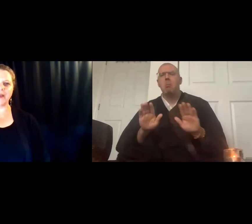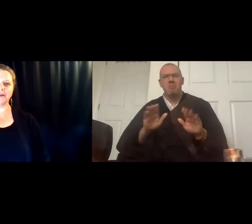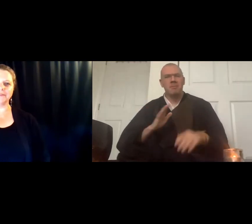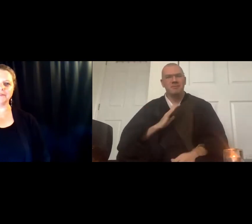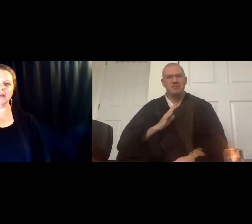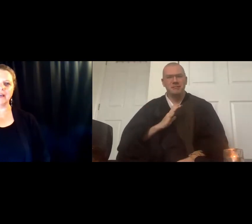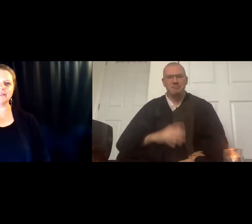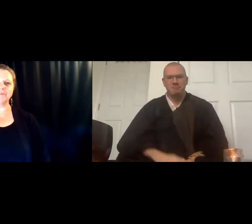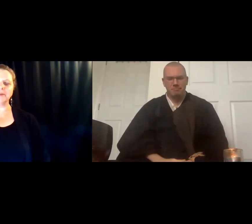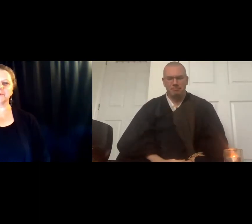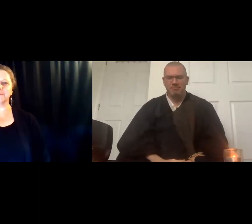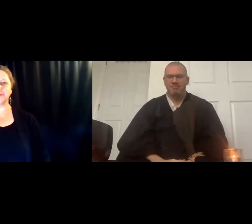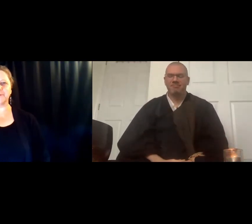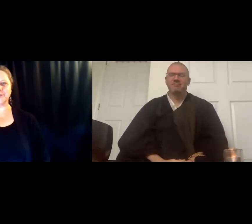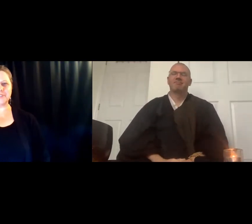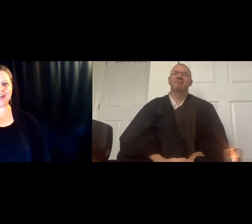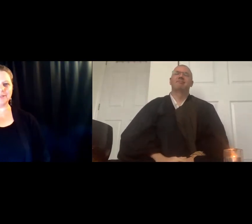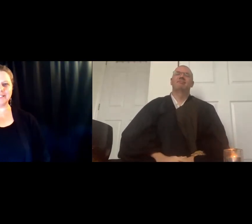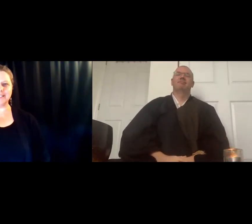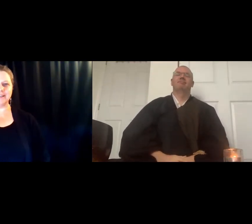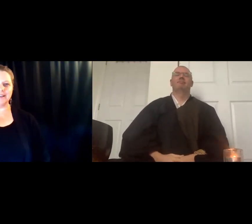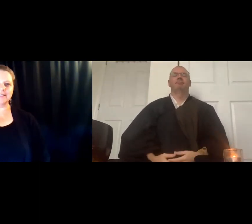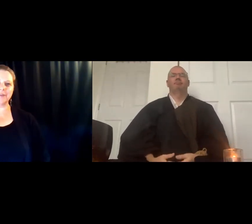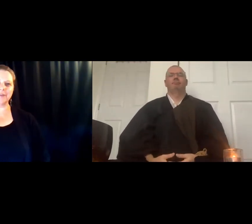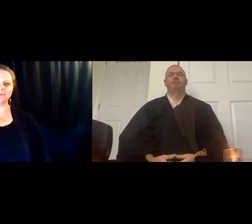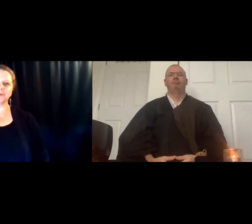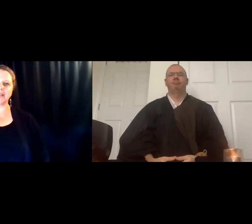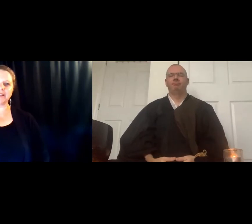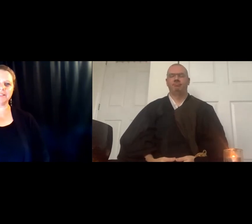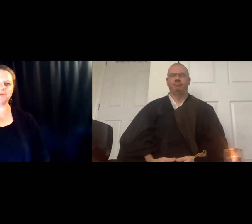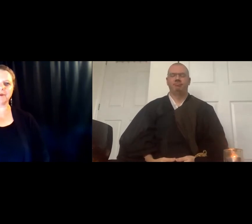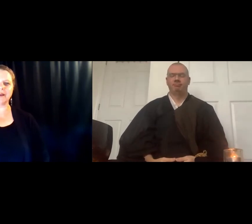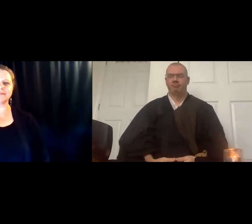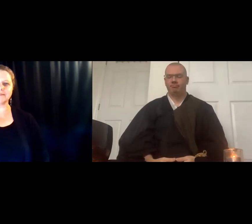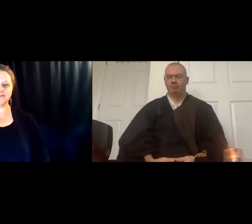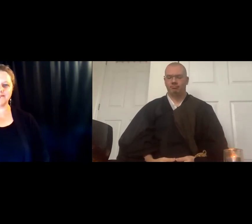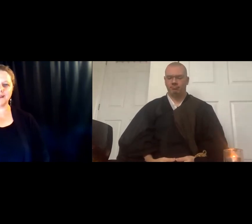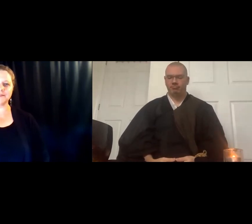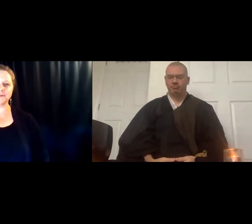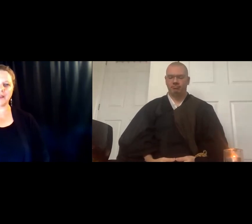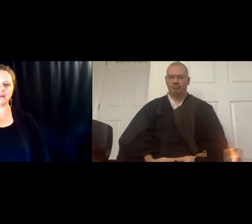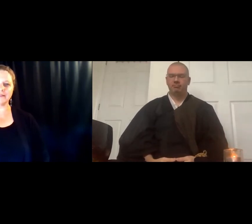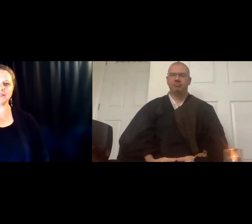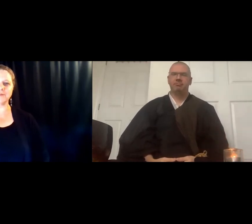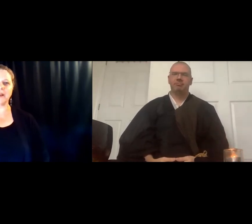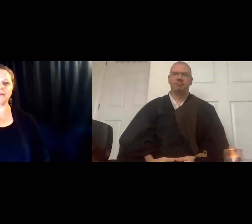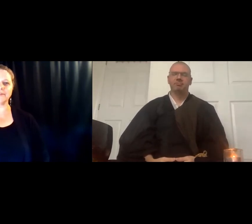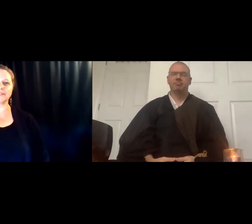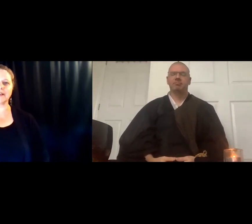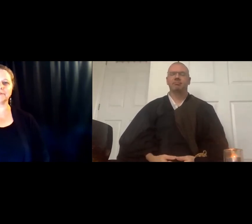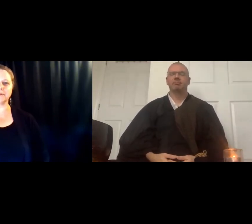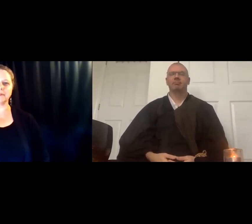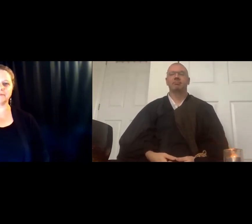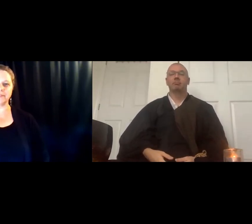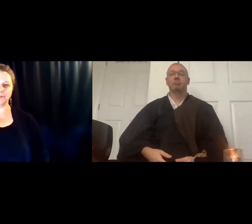breath patterns. Some people breathe more shallowly. Some people take deeper breaths, and that's okay. It's whatever